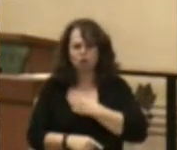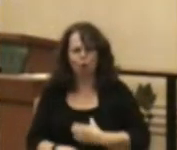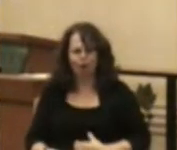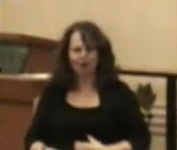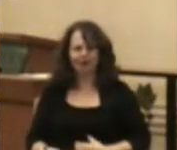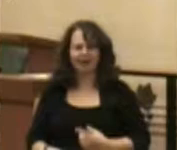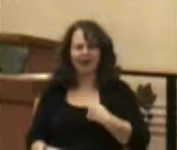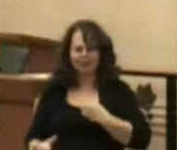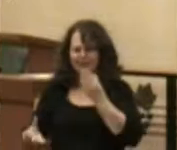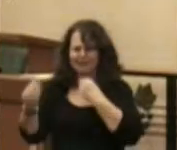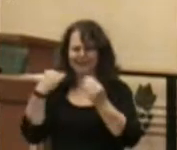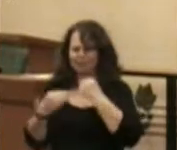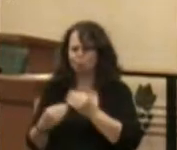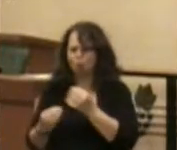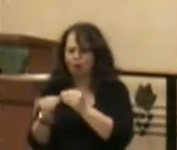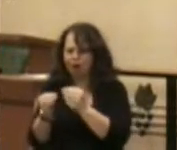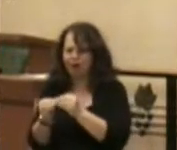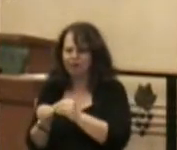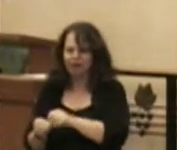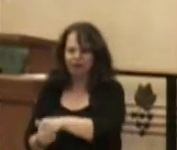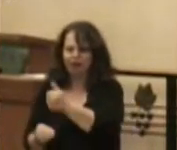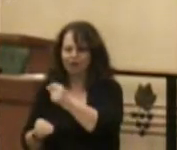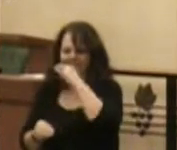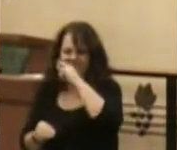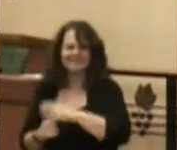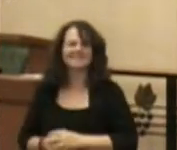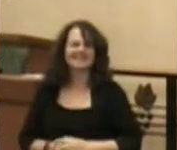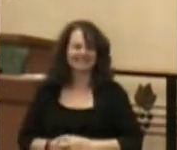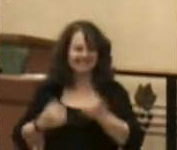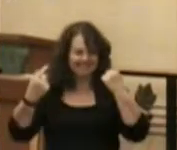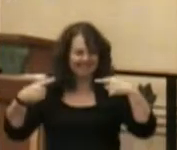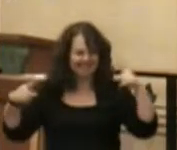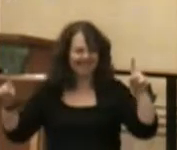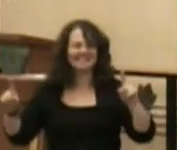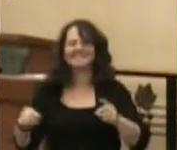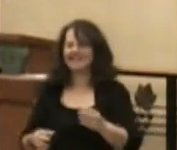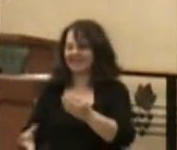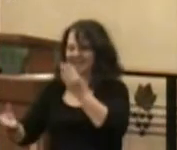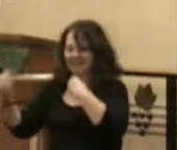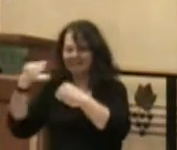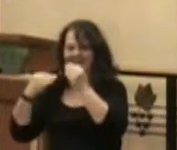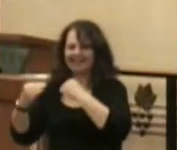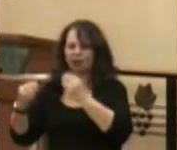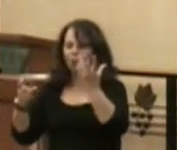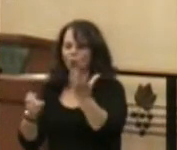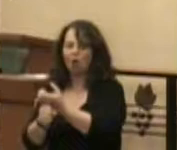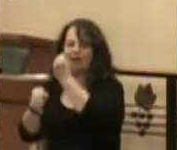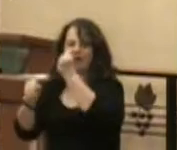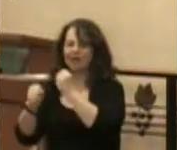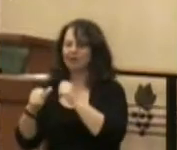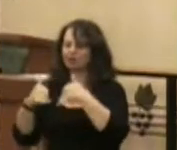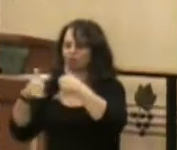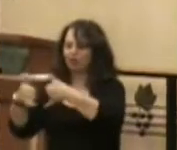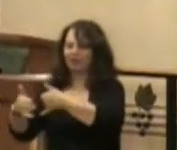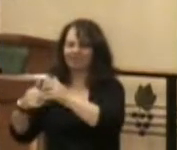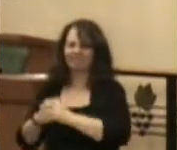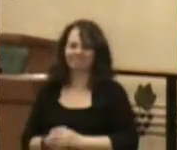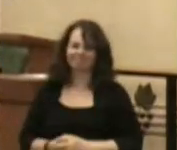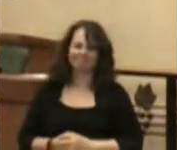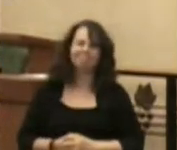kids. And he did. He won, and Gramps celebrated with all the rest of the